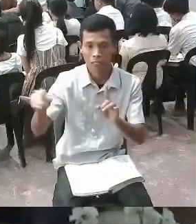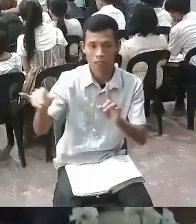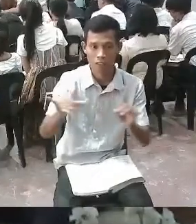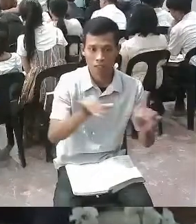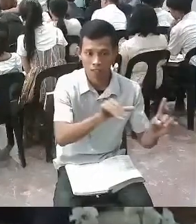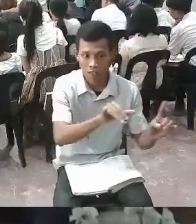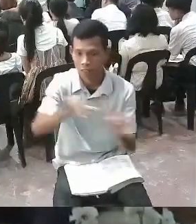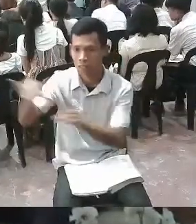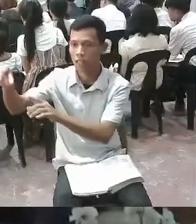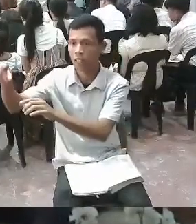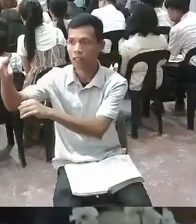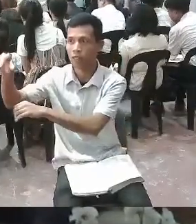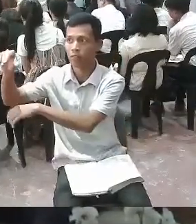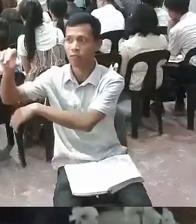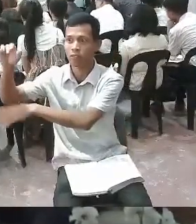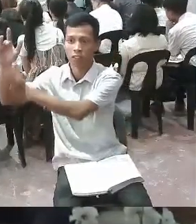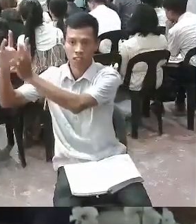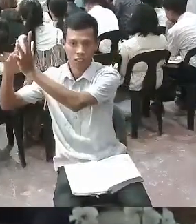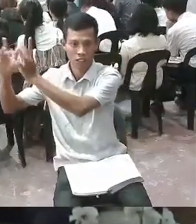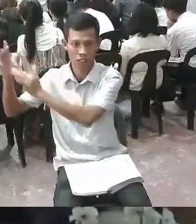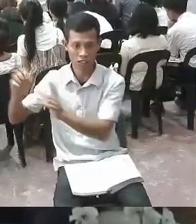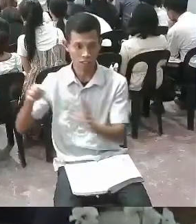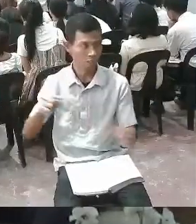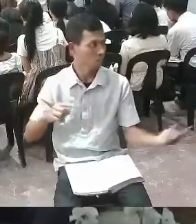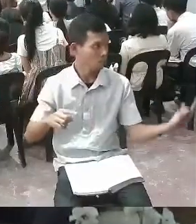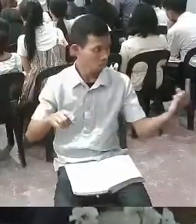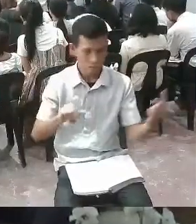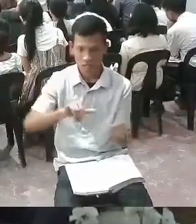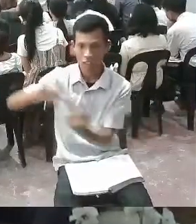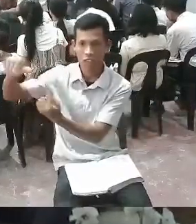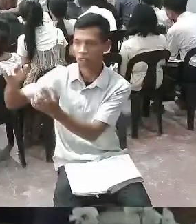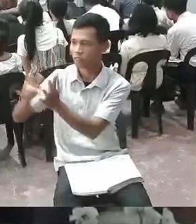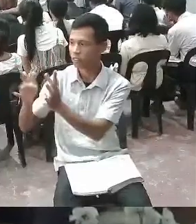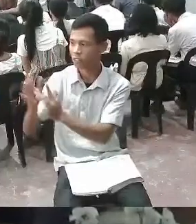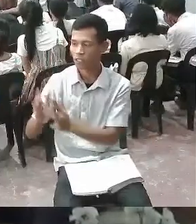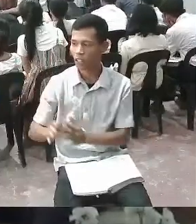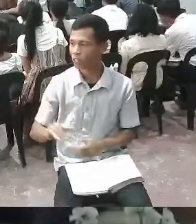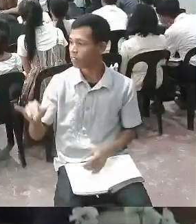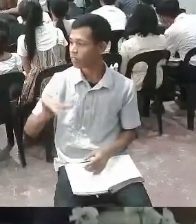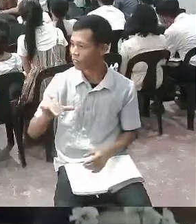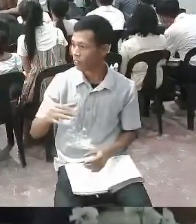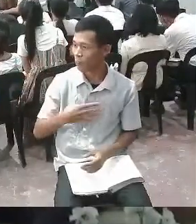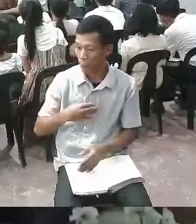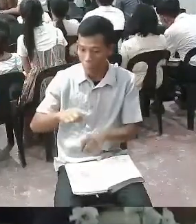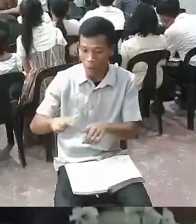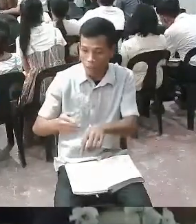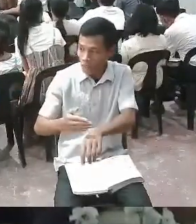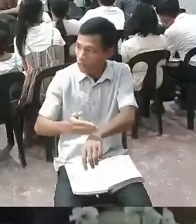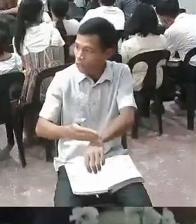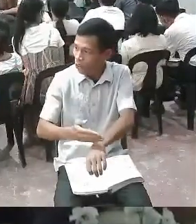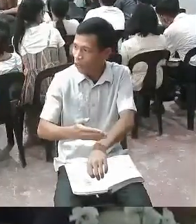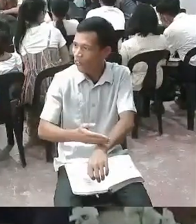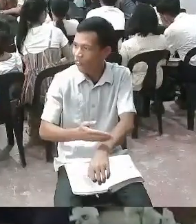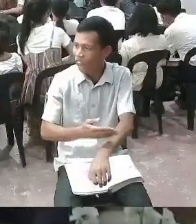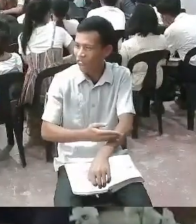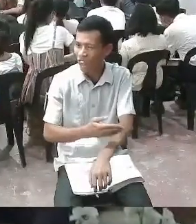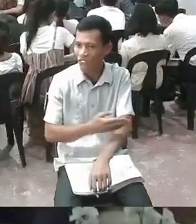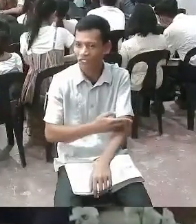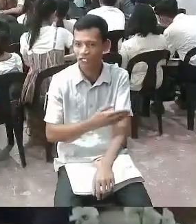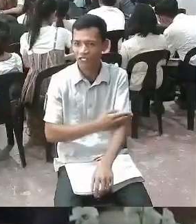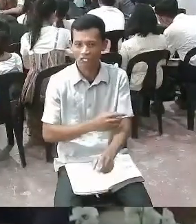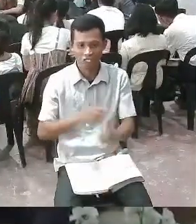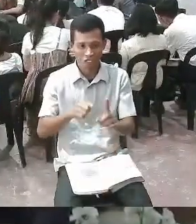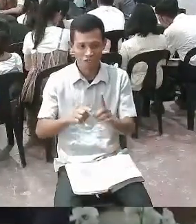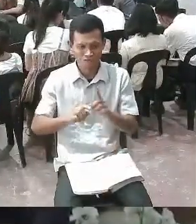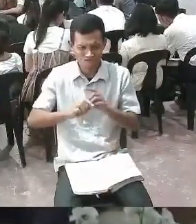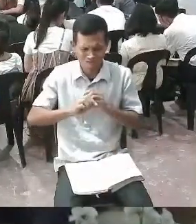Jesus. We're in the process of becoming like Jesus. We shine like... I